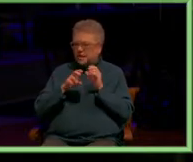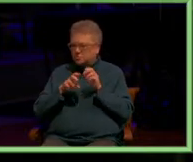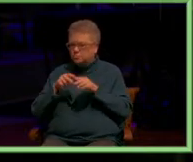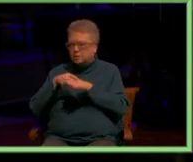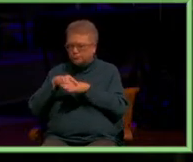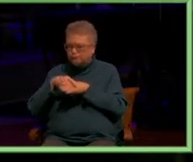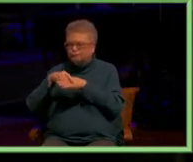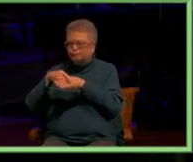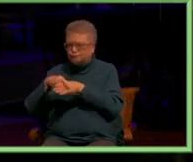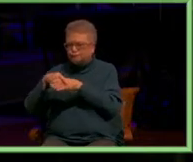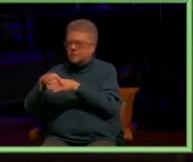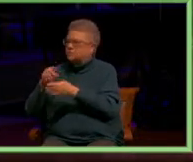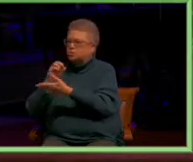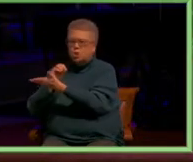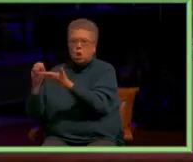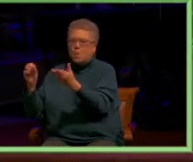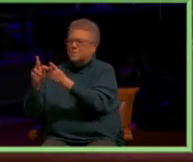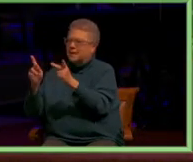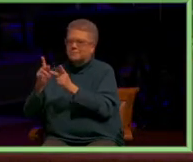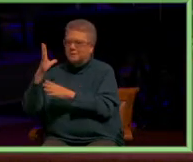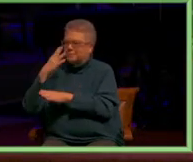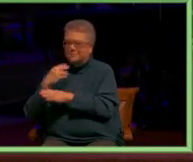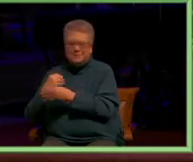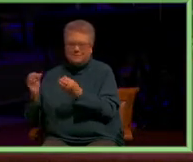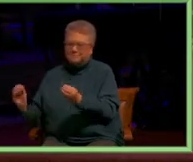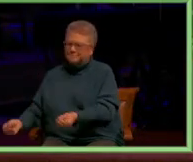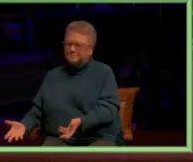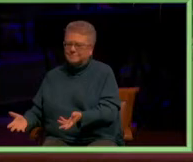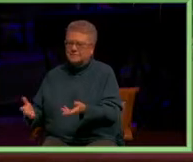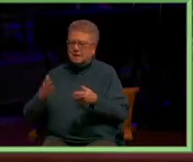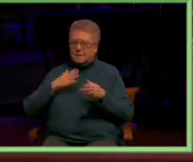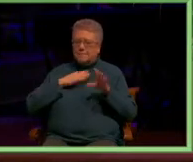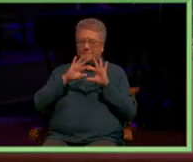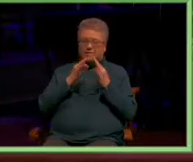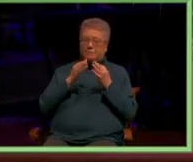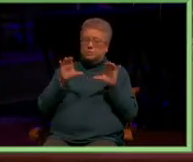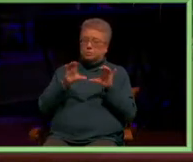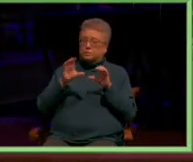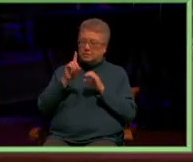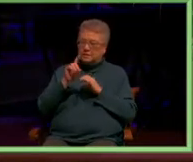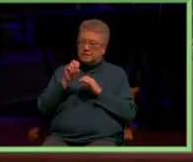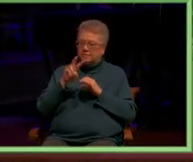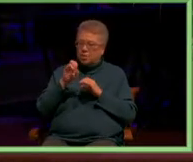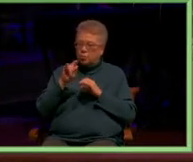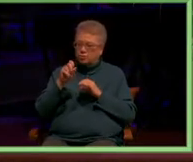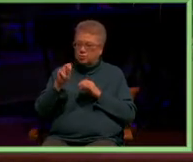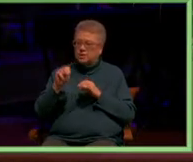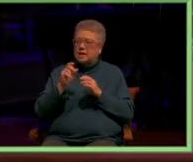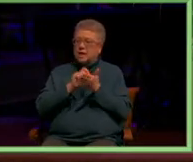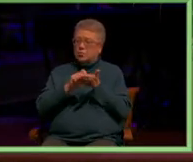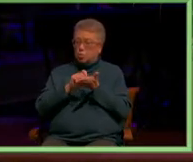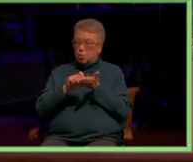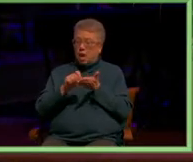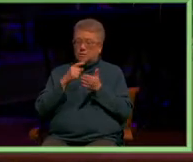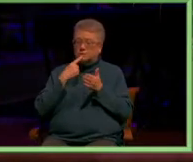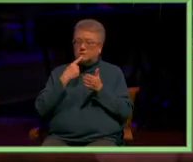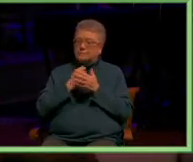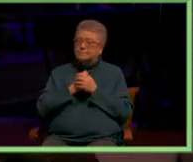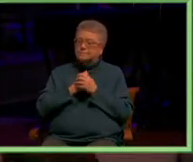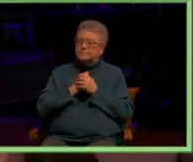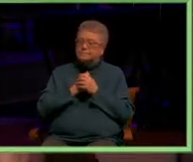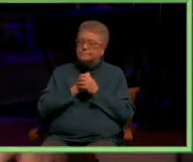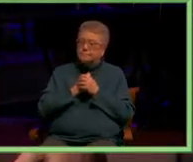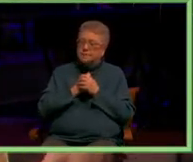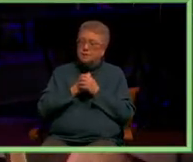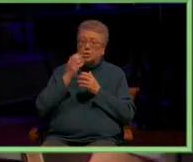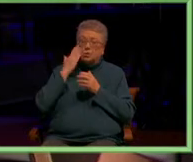in the end. I was reading this week with my families. We're doing an Advent devotion through the week, and it was interesting. The writer of the devotion said,